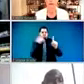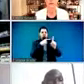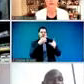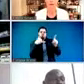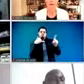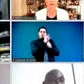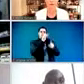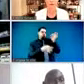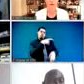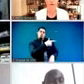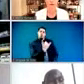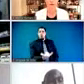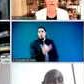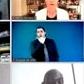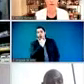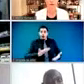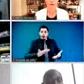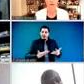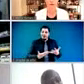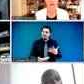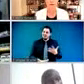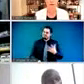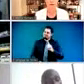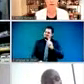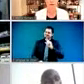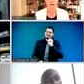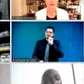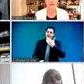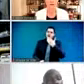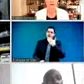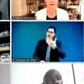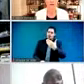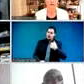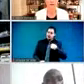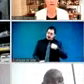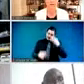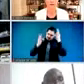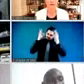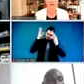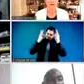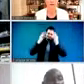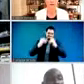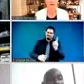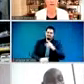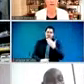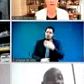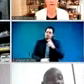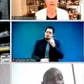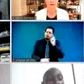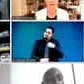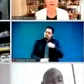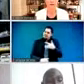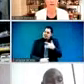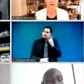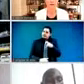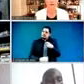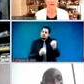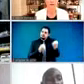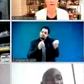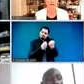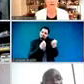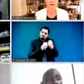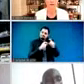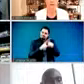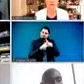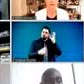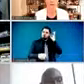media to set a feminist role or to set a feminist agenda, the best, most important is that the women who are in the media sector, what role are they